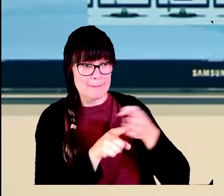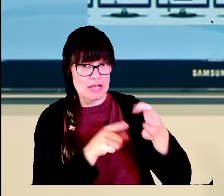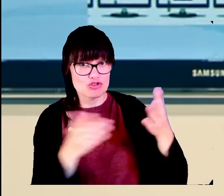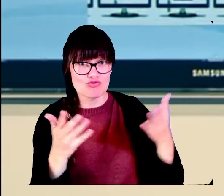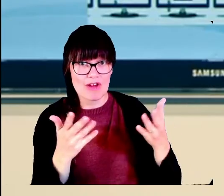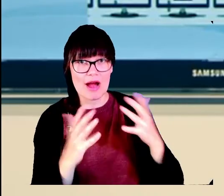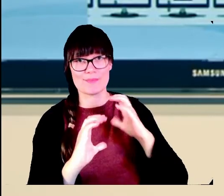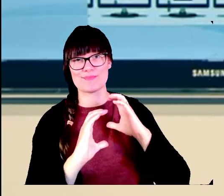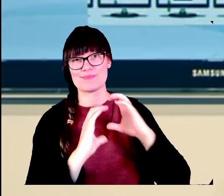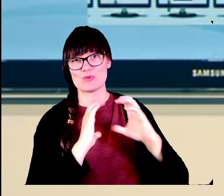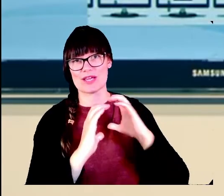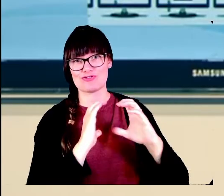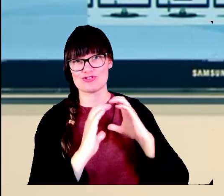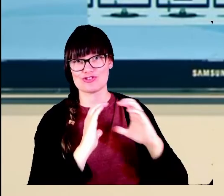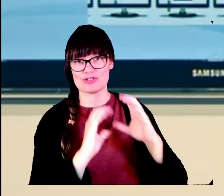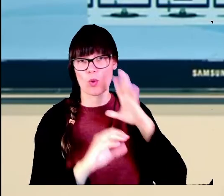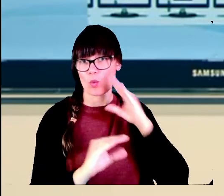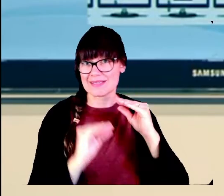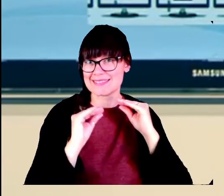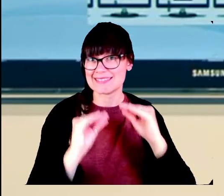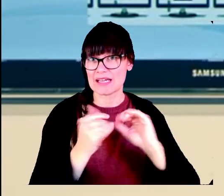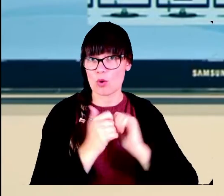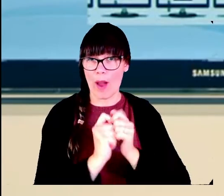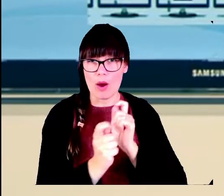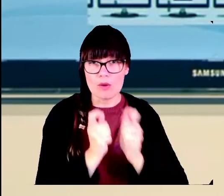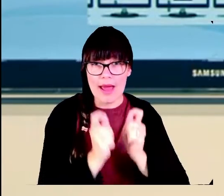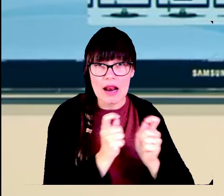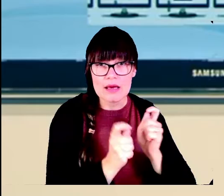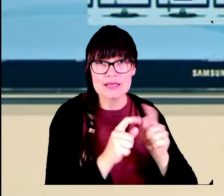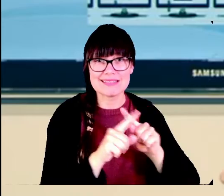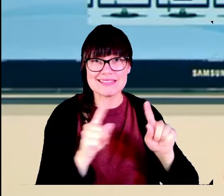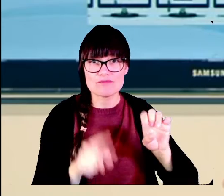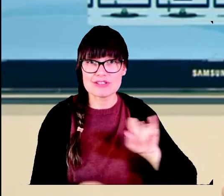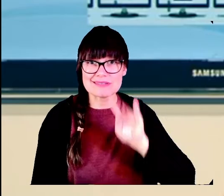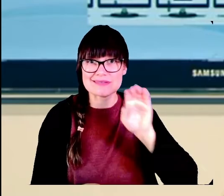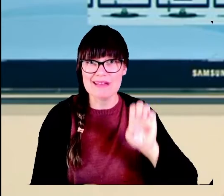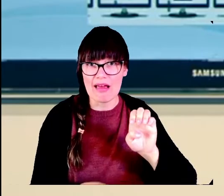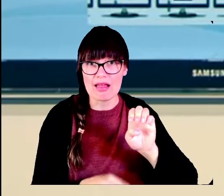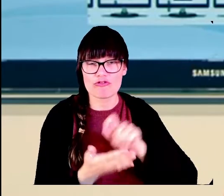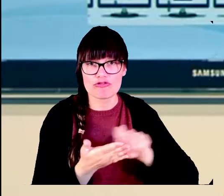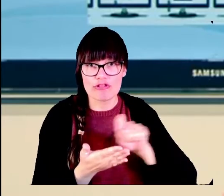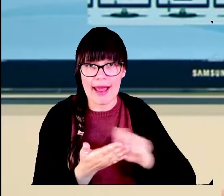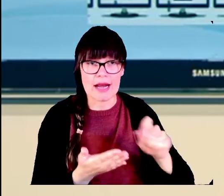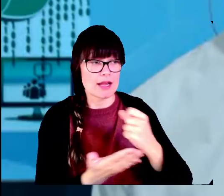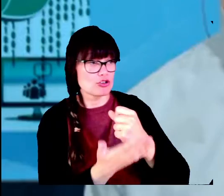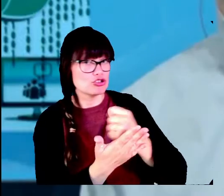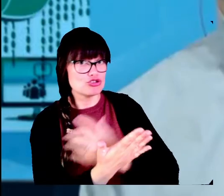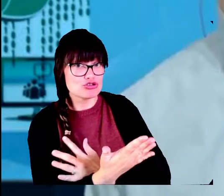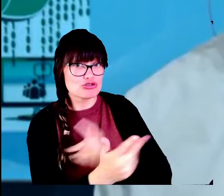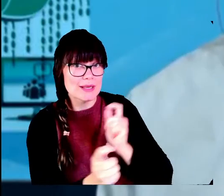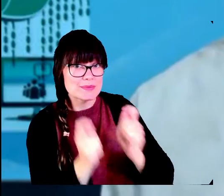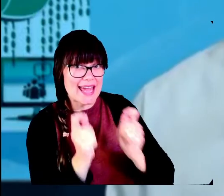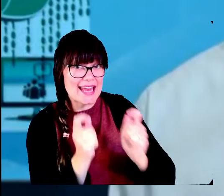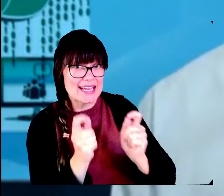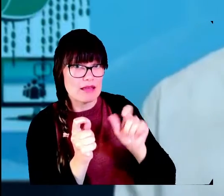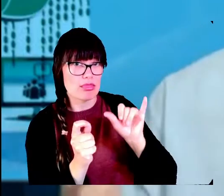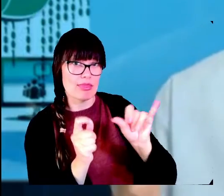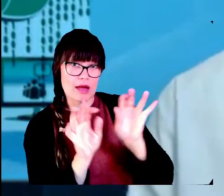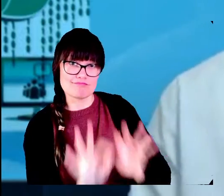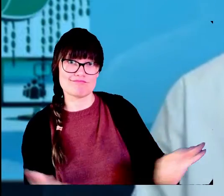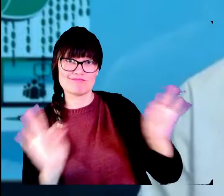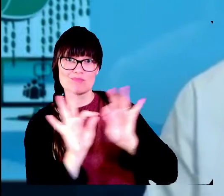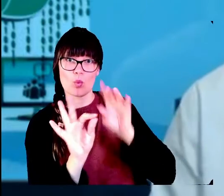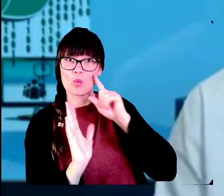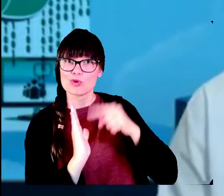they are going to teach you how to edit different styles of writing, how to do a script edit, for instance. All of that can be done